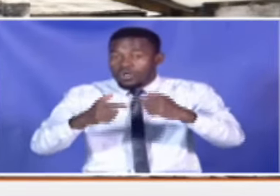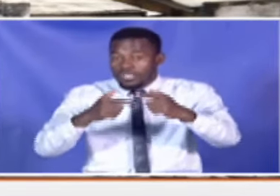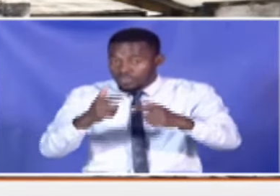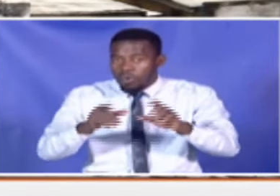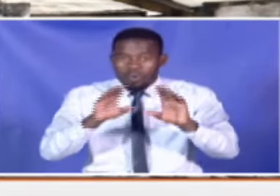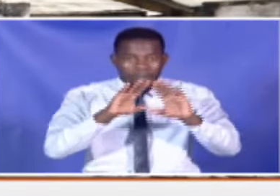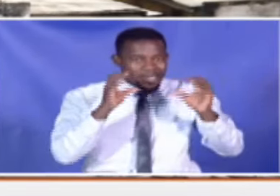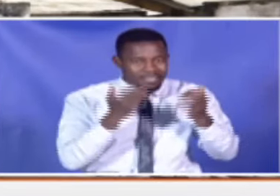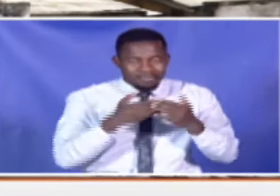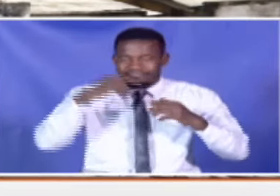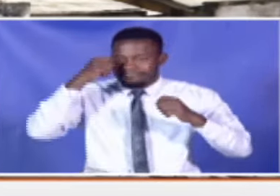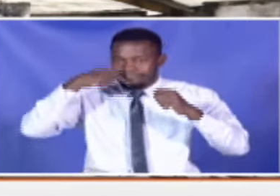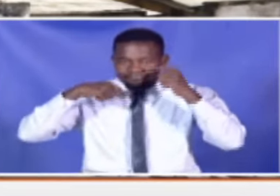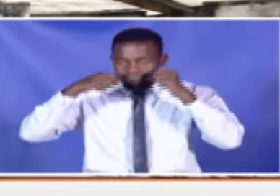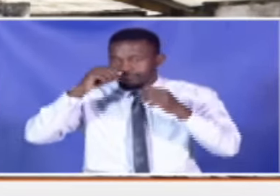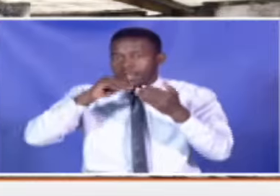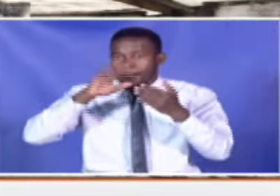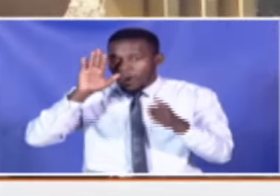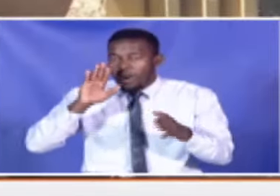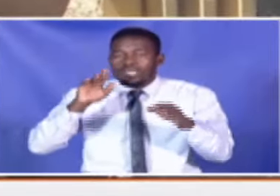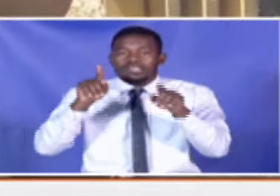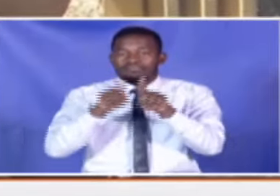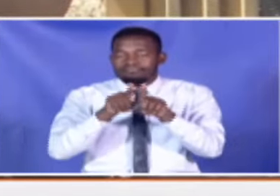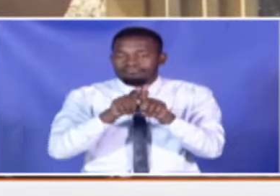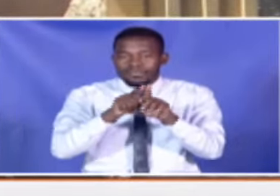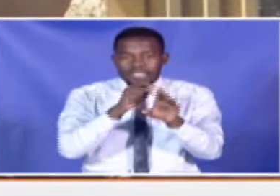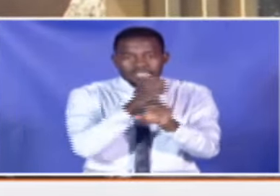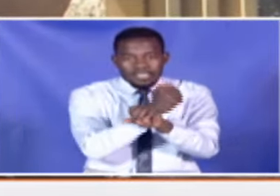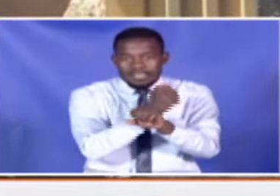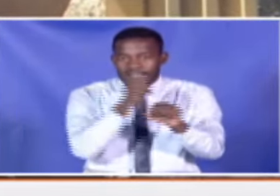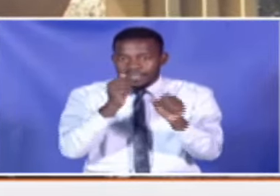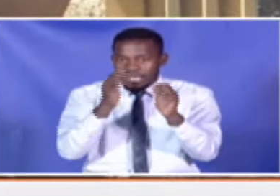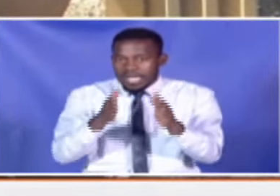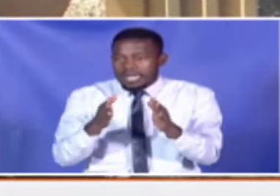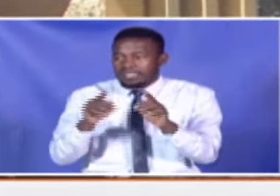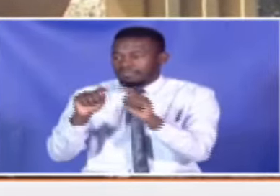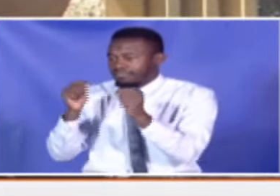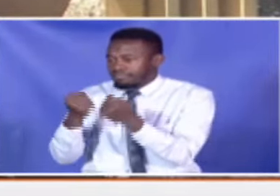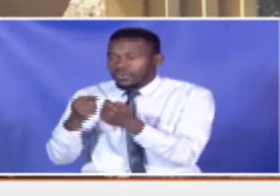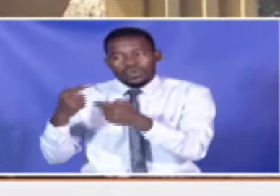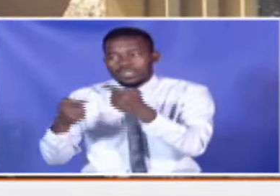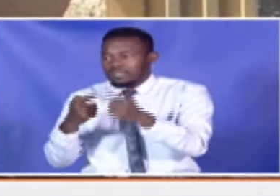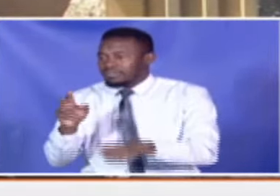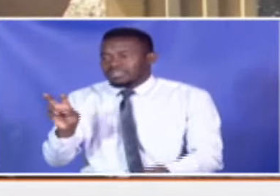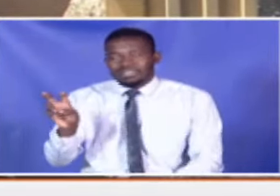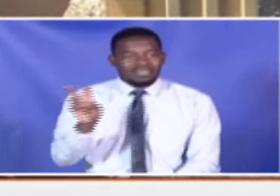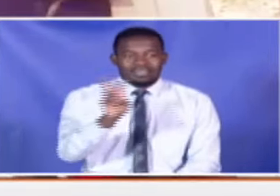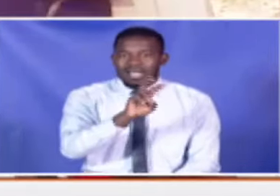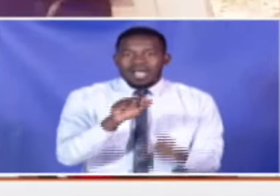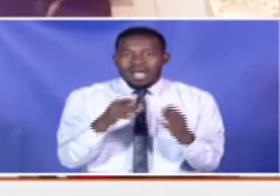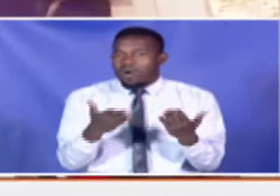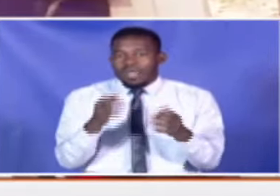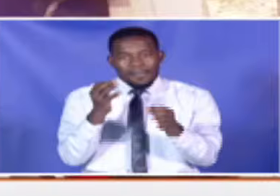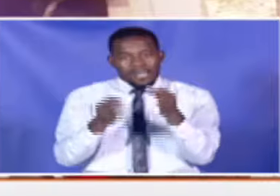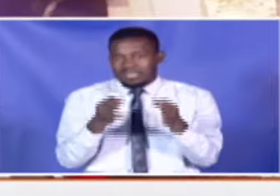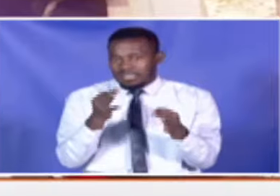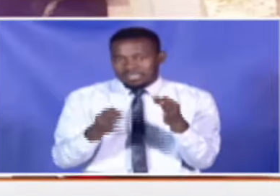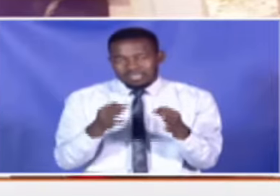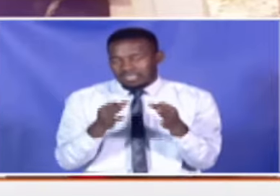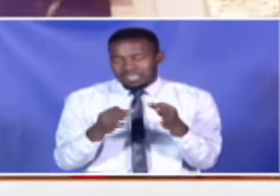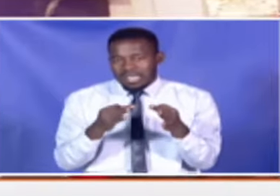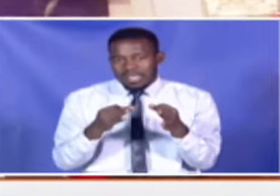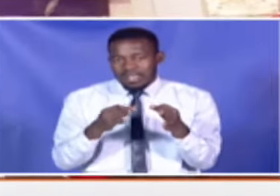in mourning and the rescue tents stand as silent witnesses to the anguish that envelops Embakasi. So the idea